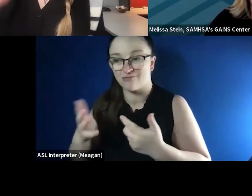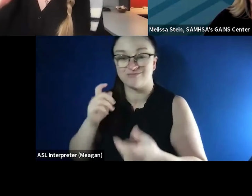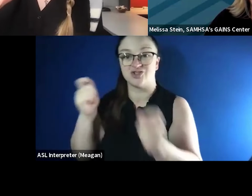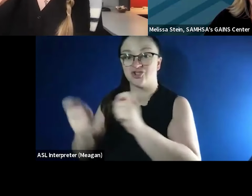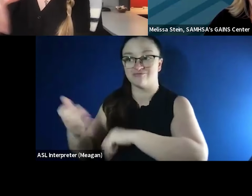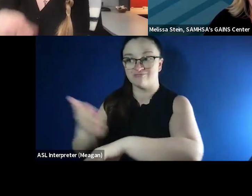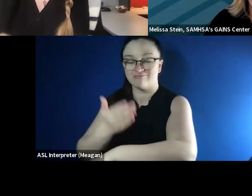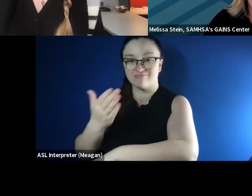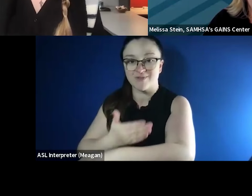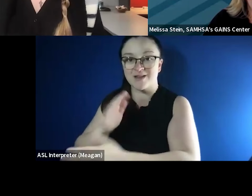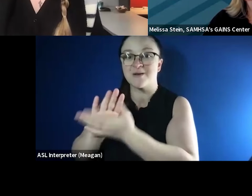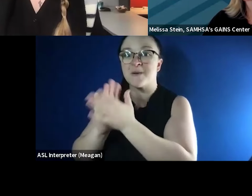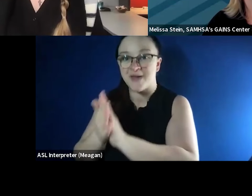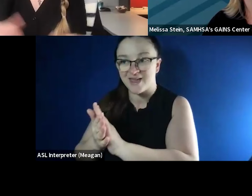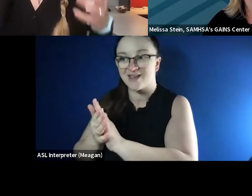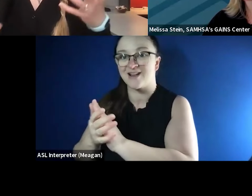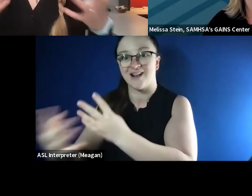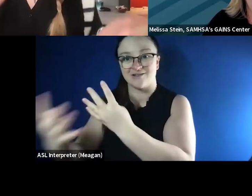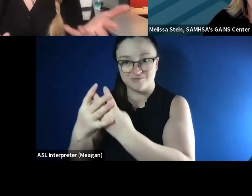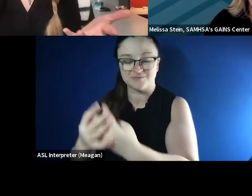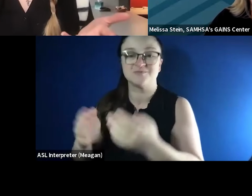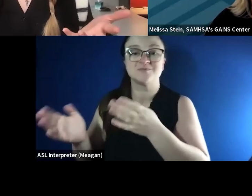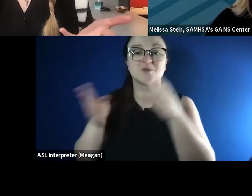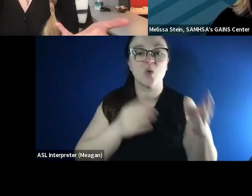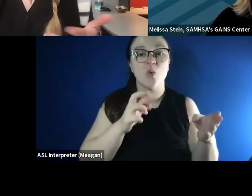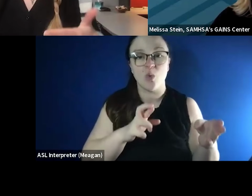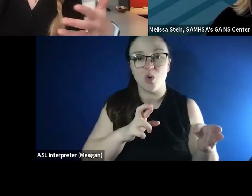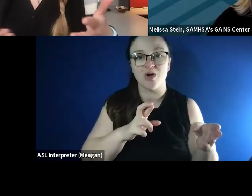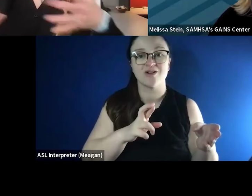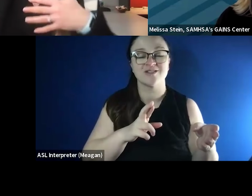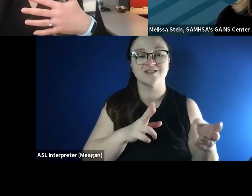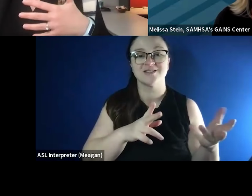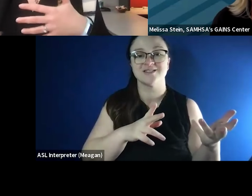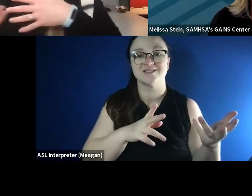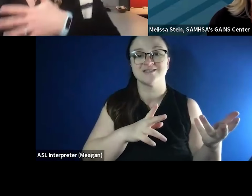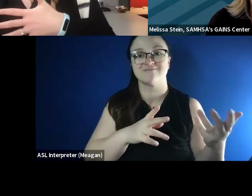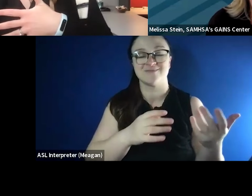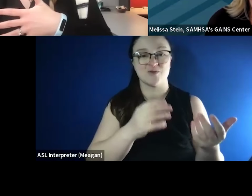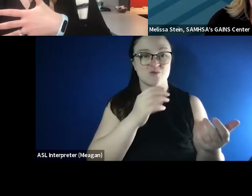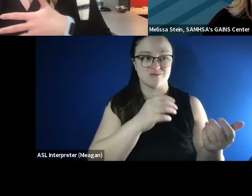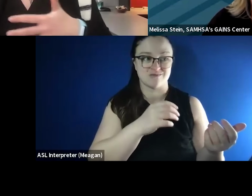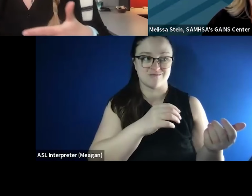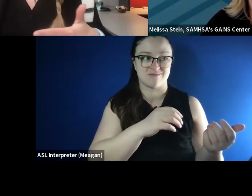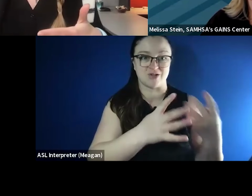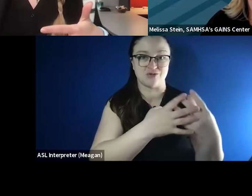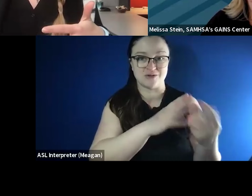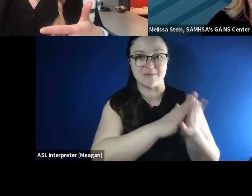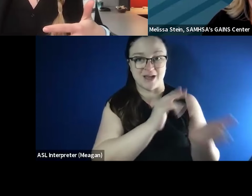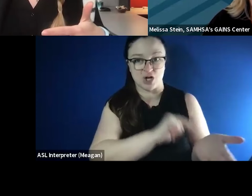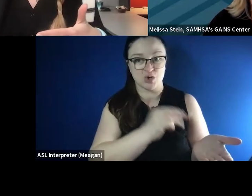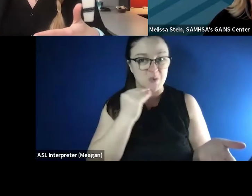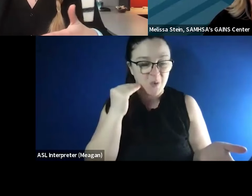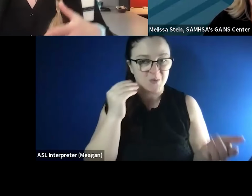old prison and make it a skilled nursing facility? And they were both cost prohibitive, but the direction that our state has gone has been